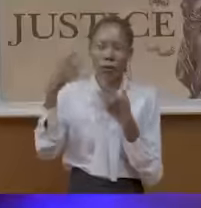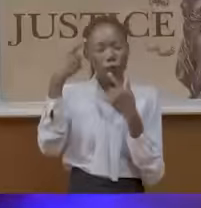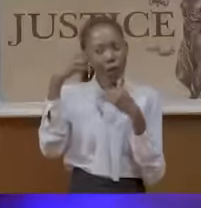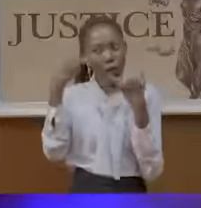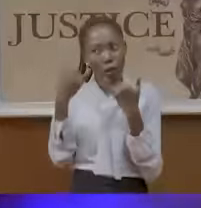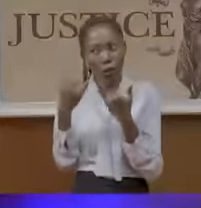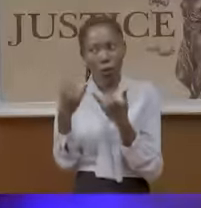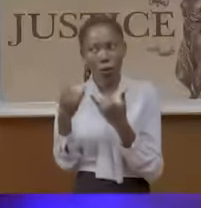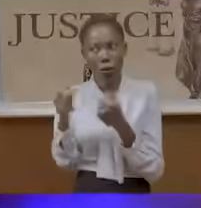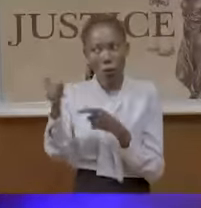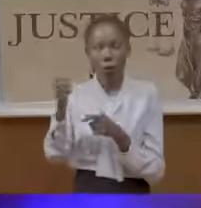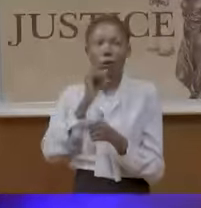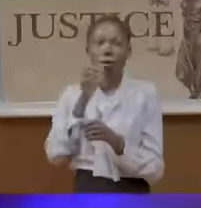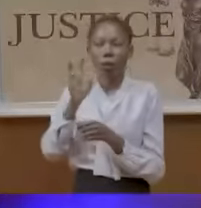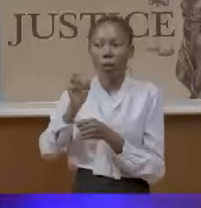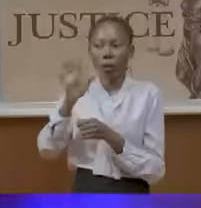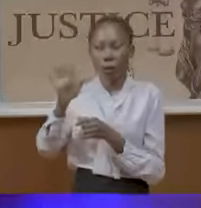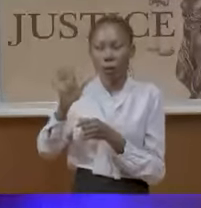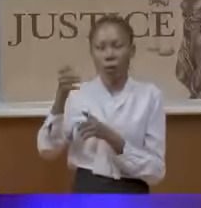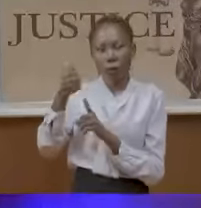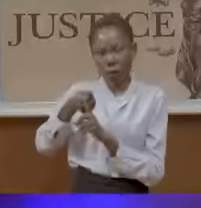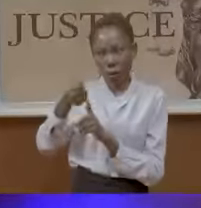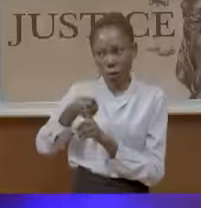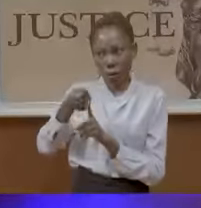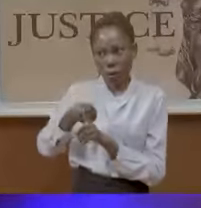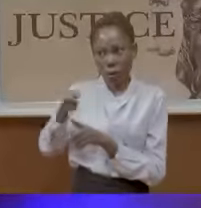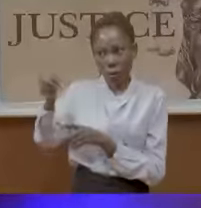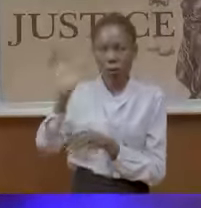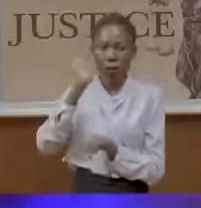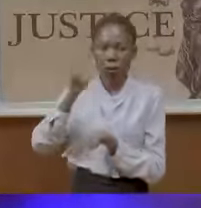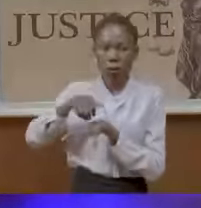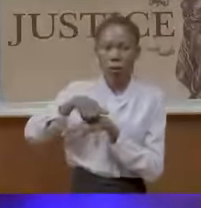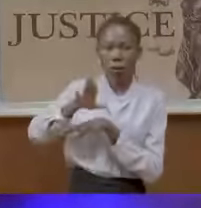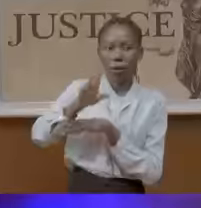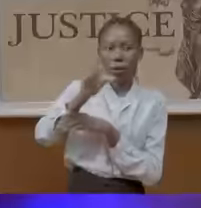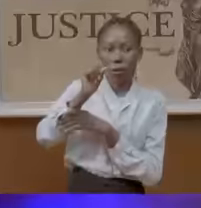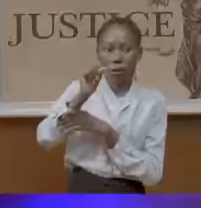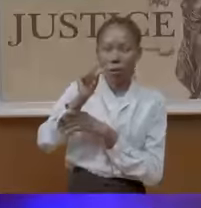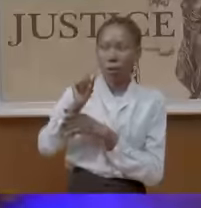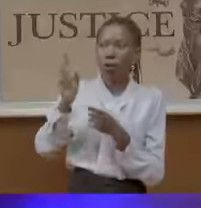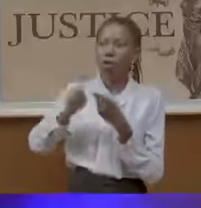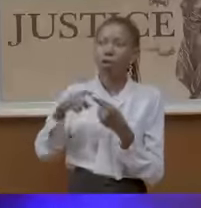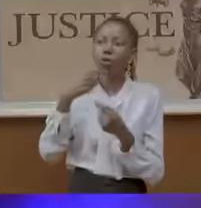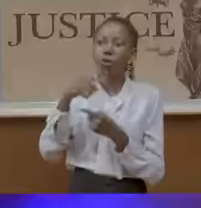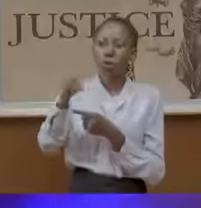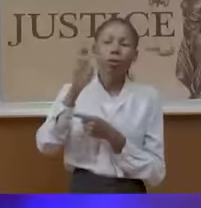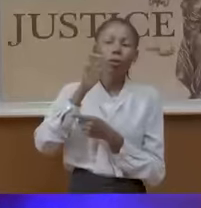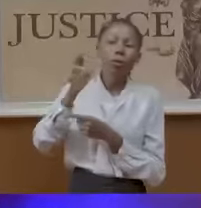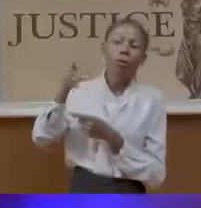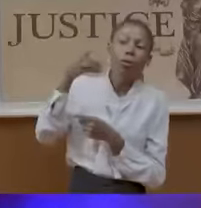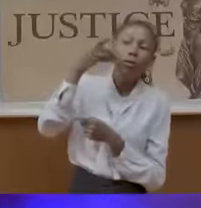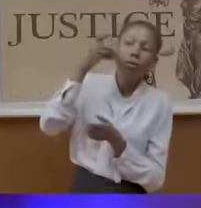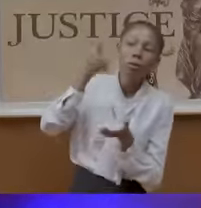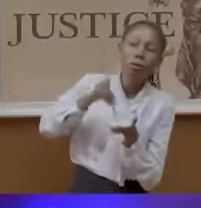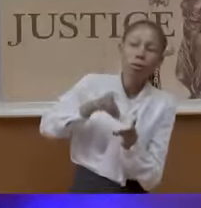for now, 35,000 is what I'm receiving as salary. And I sent 20. Initially, I was sending to my